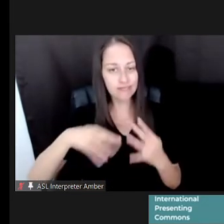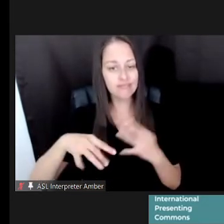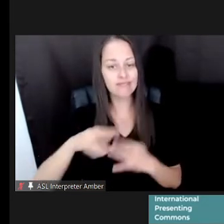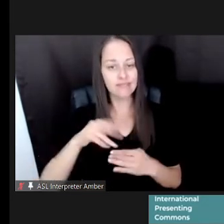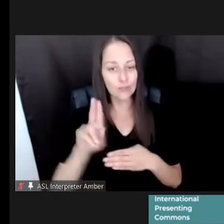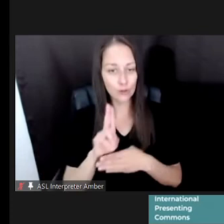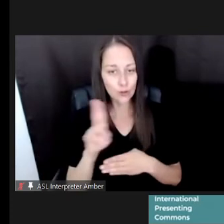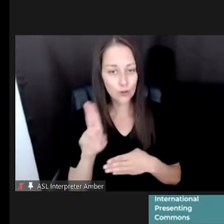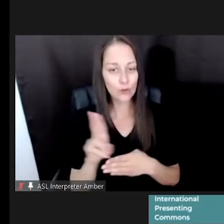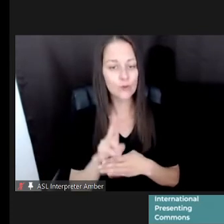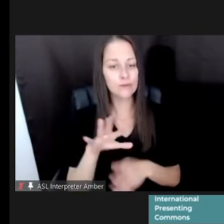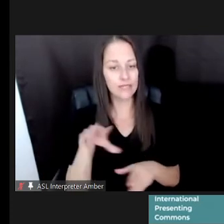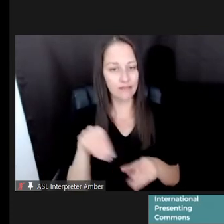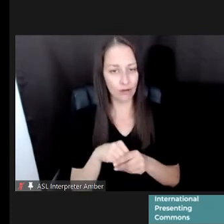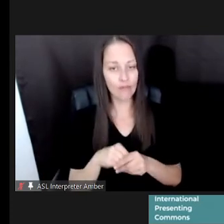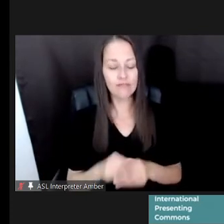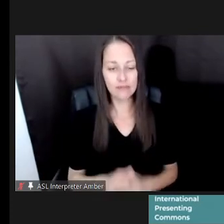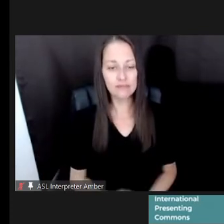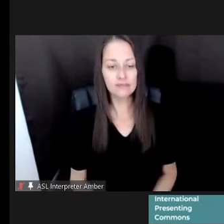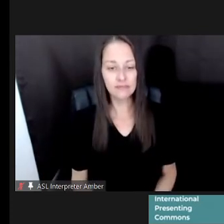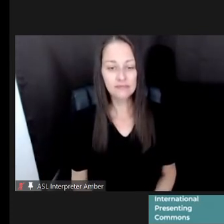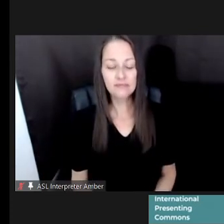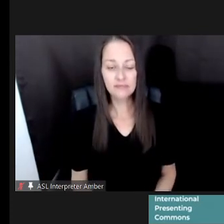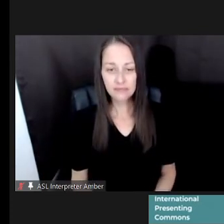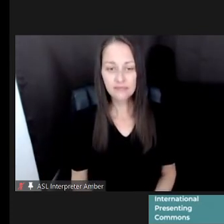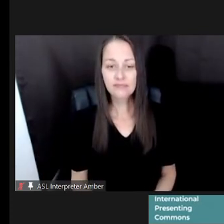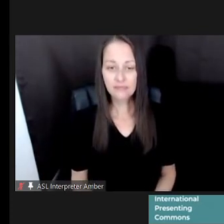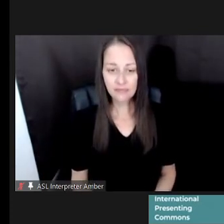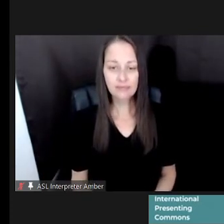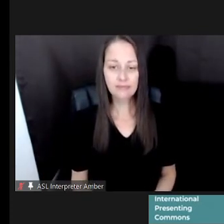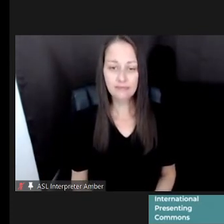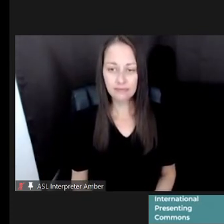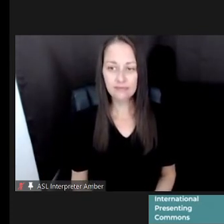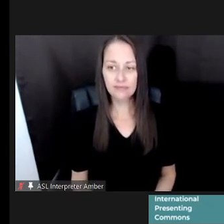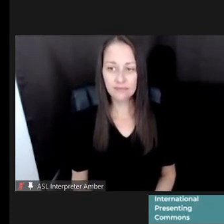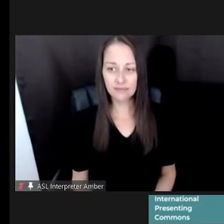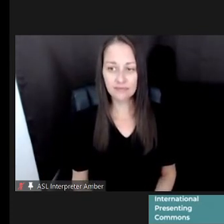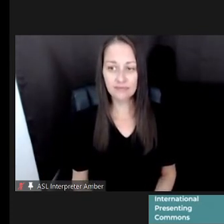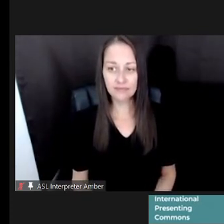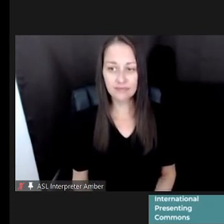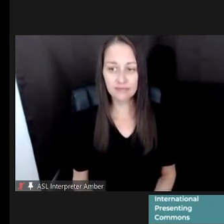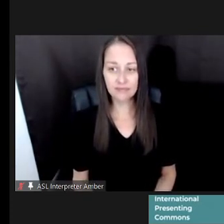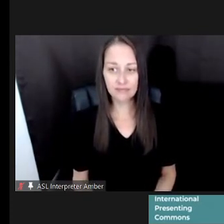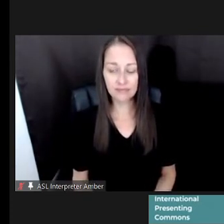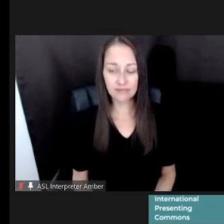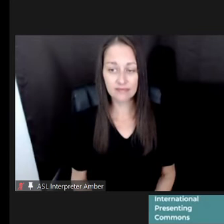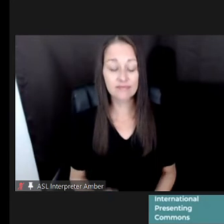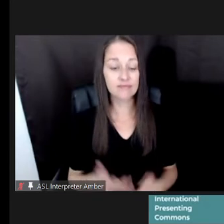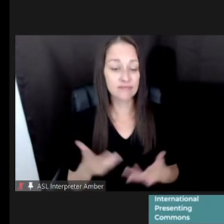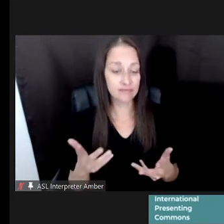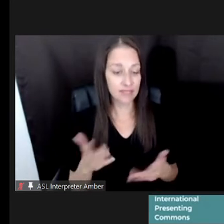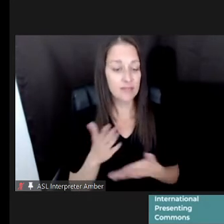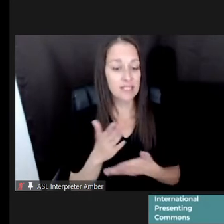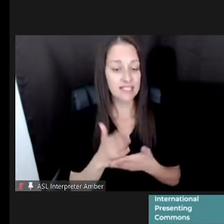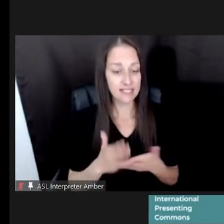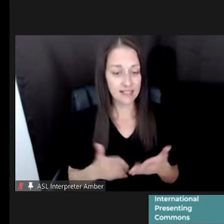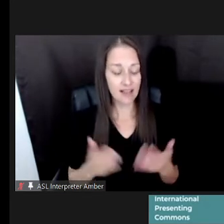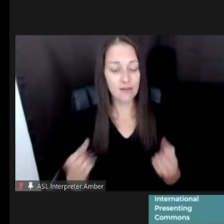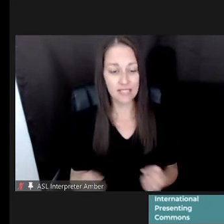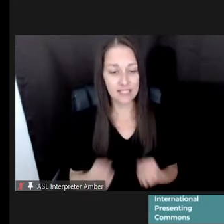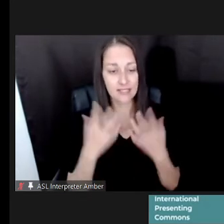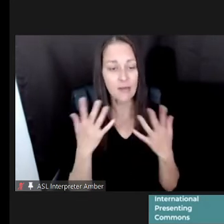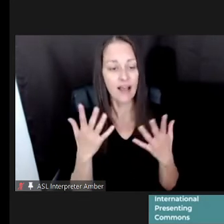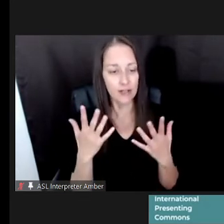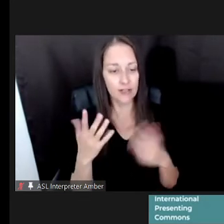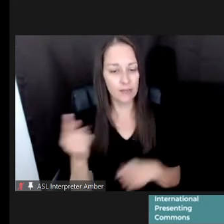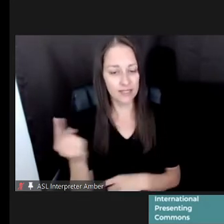think some of that might have been a little bit inspired by Under the Radar, which has a lot of